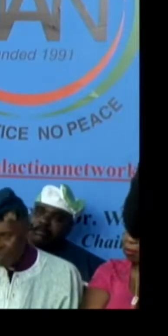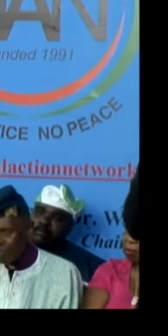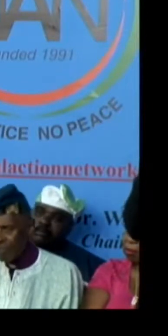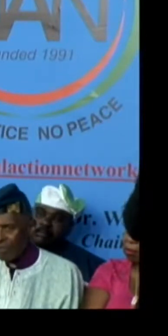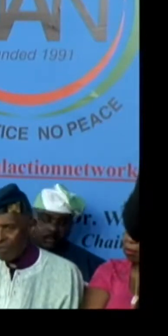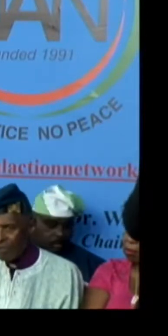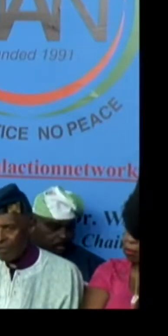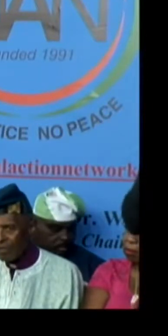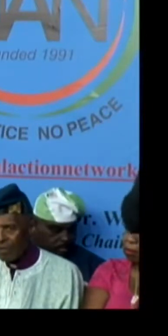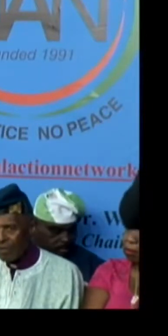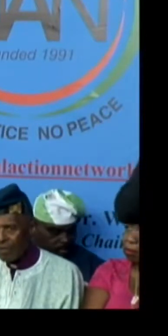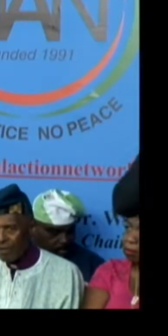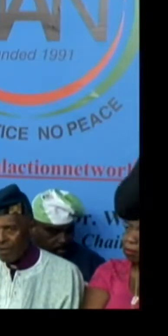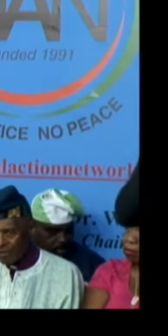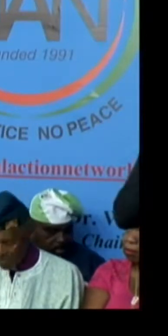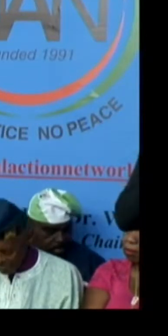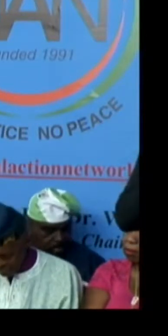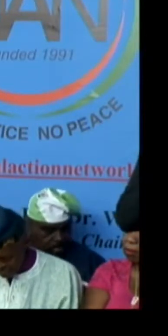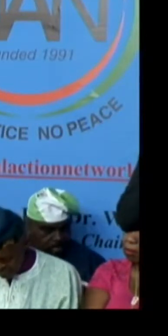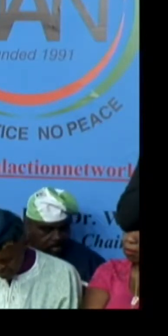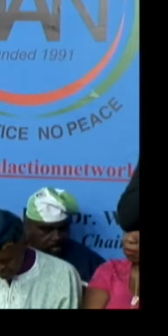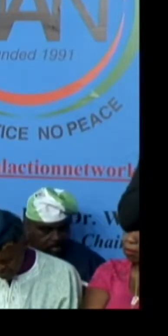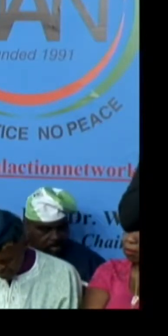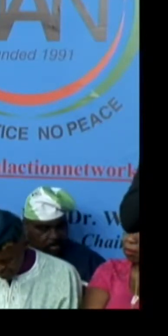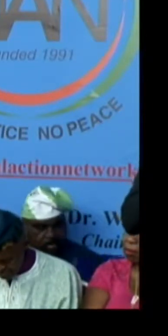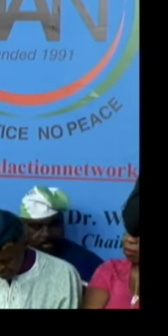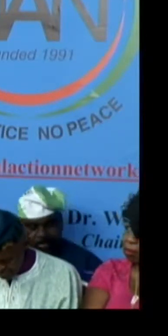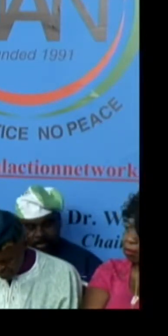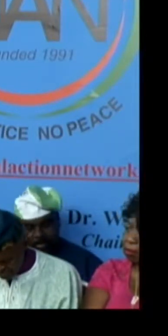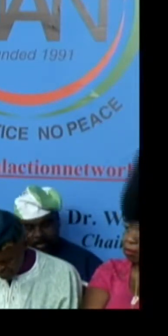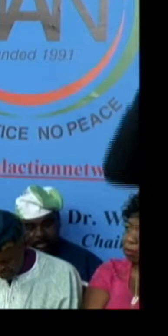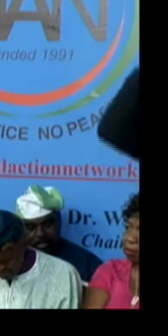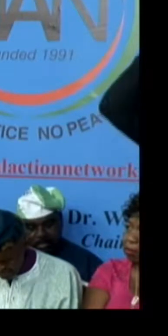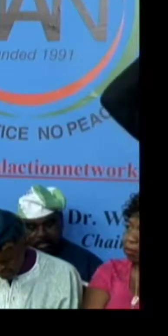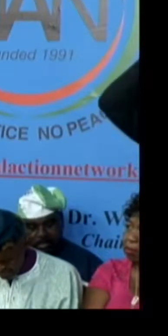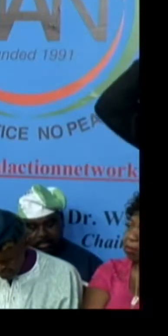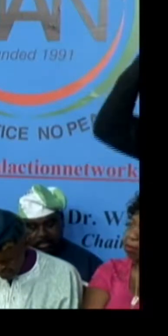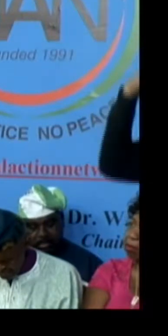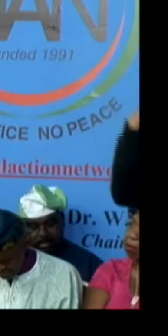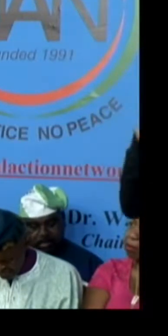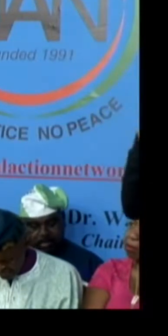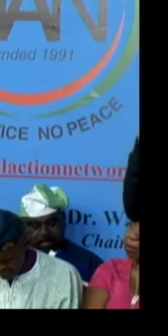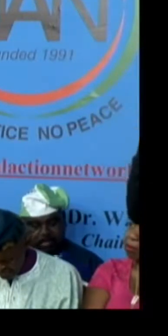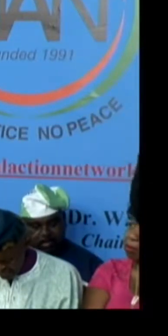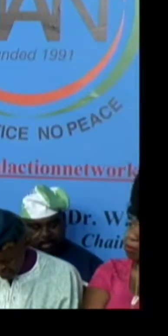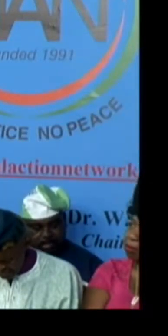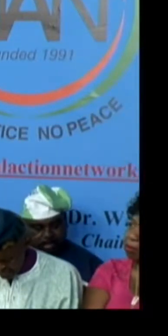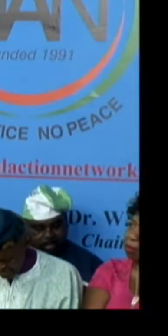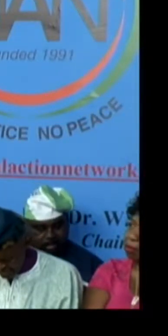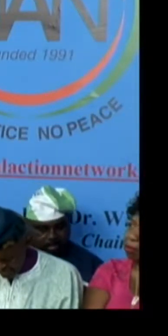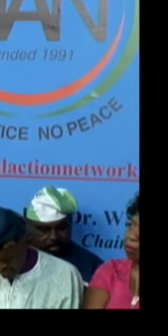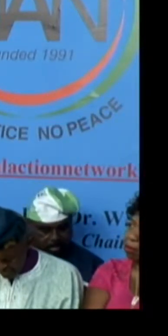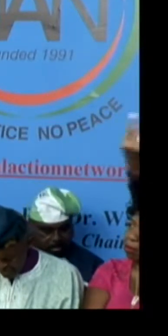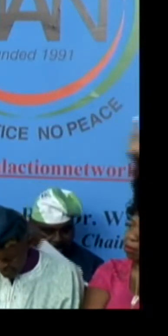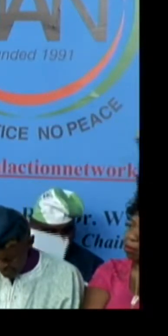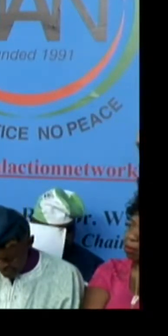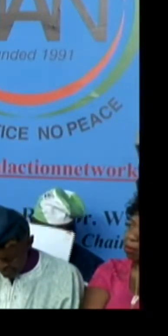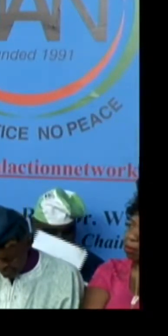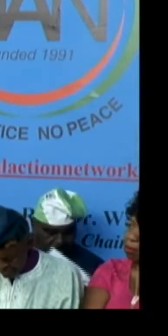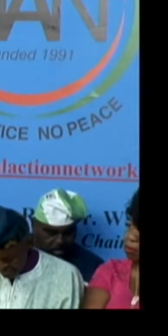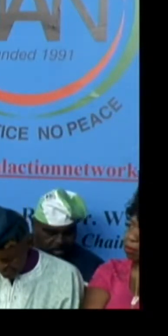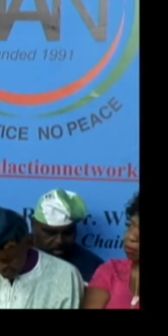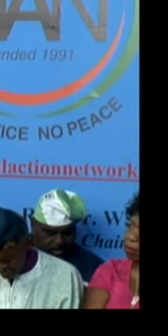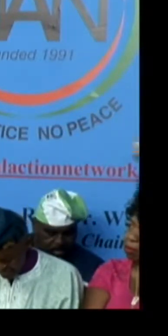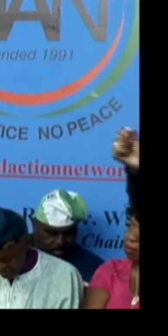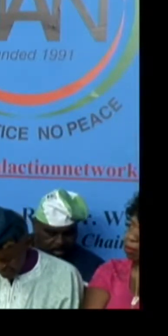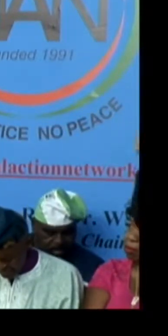you telling them to treat them brutal? When even if they're convicted, they ought not be treated brutal, but they